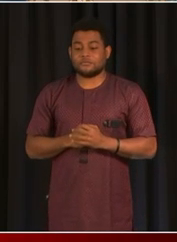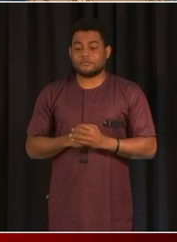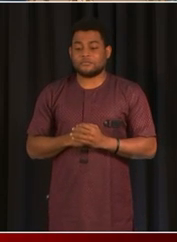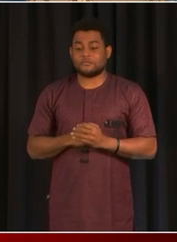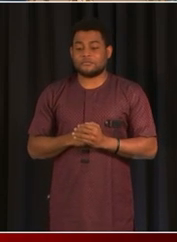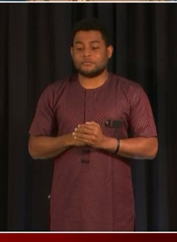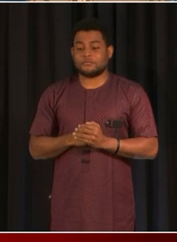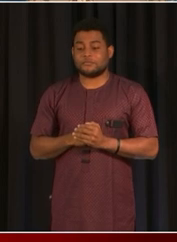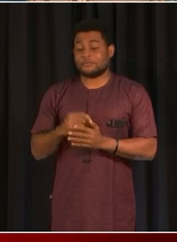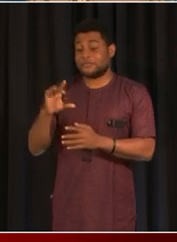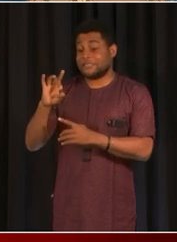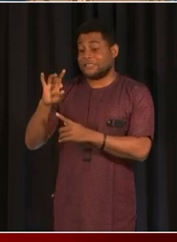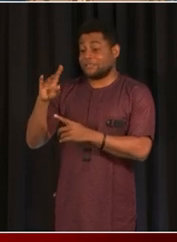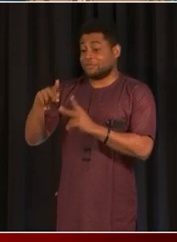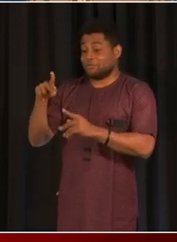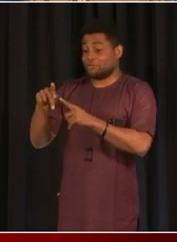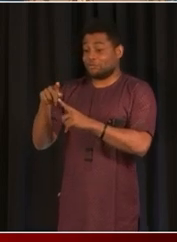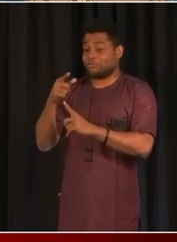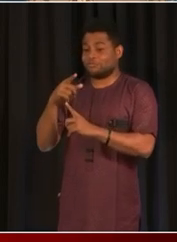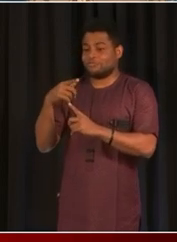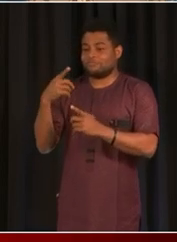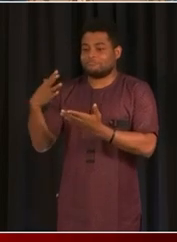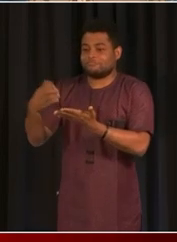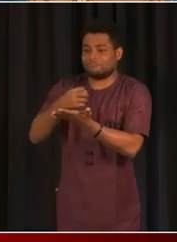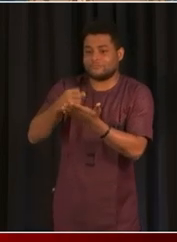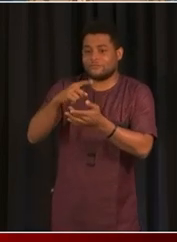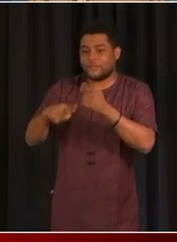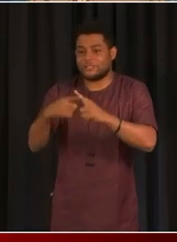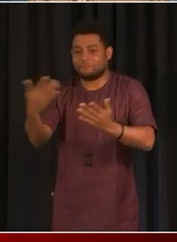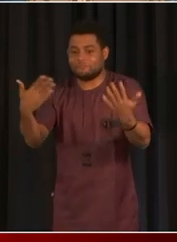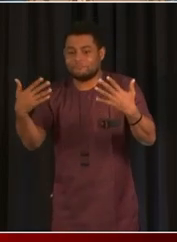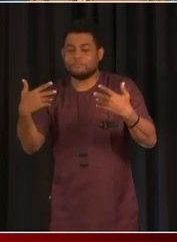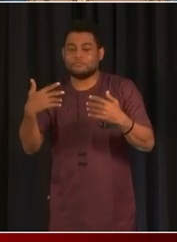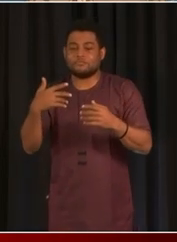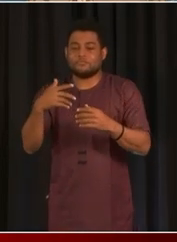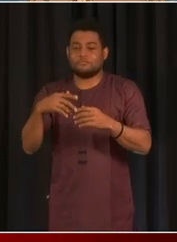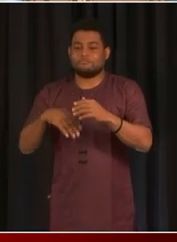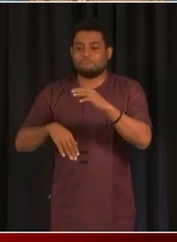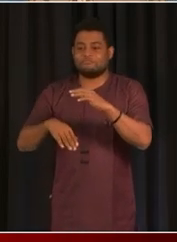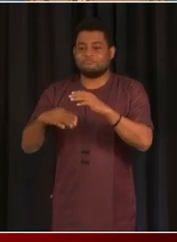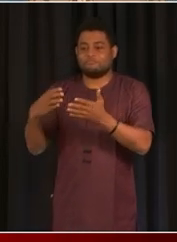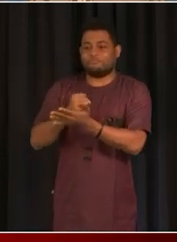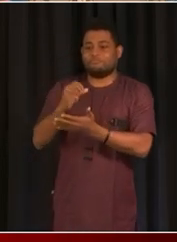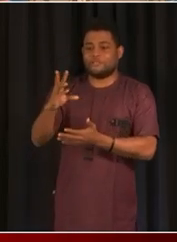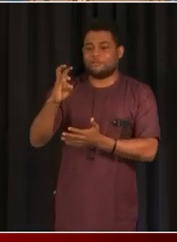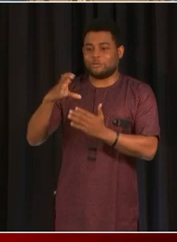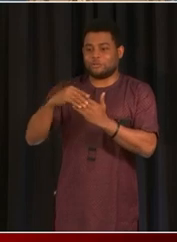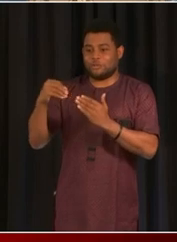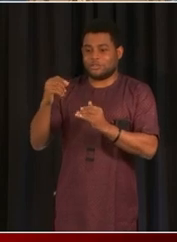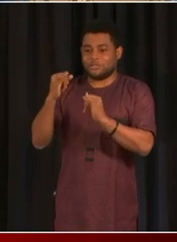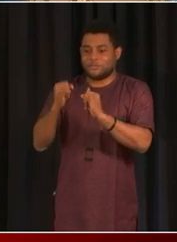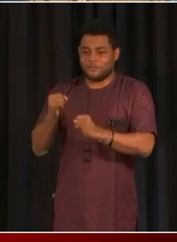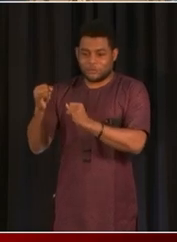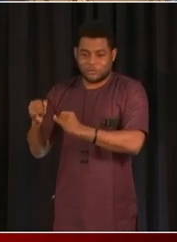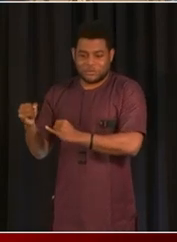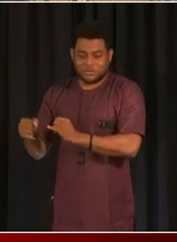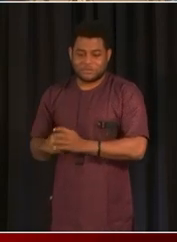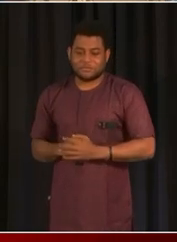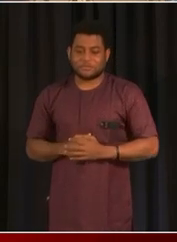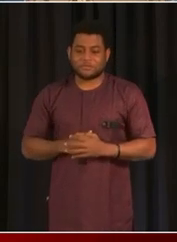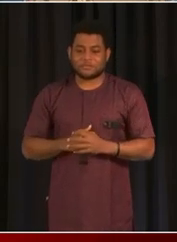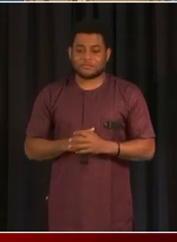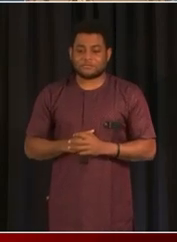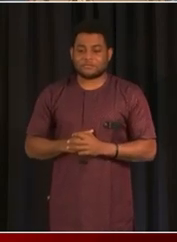$561 in the Visa gift cards by each helping 11 people get vaccinated, so which is the max.